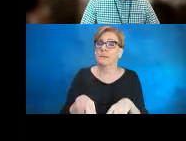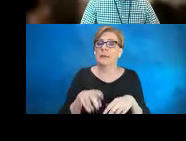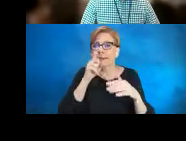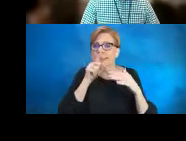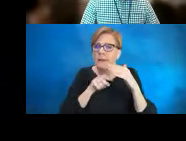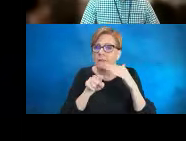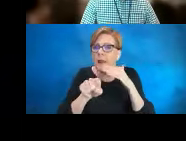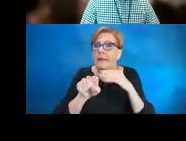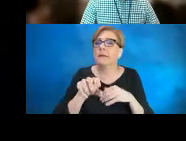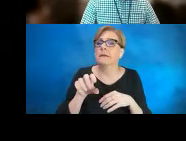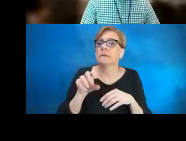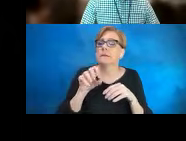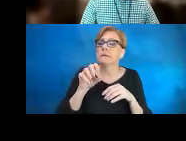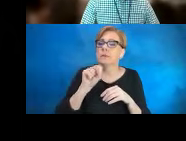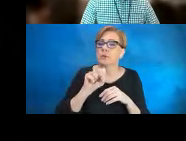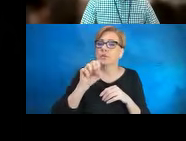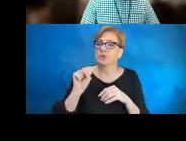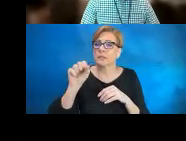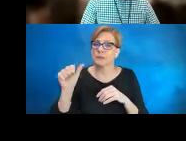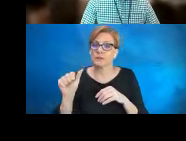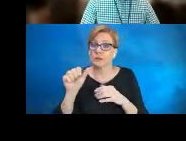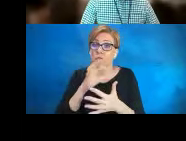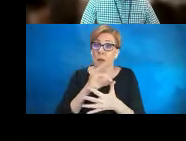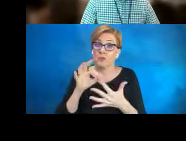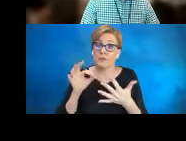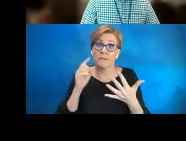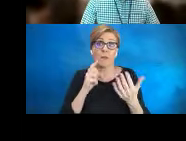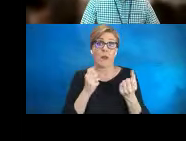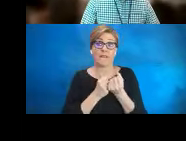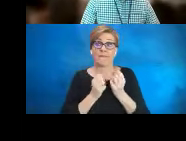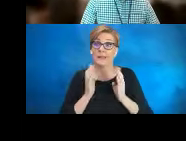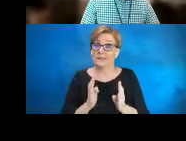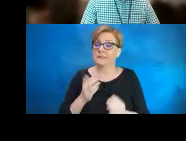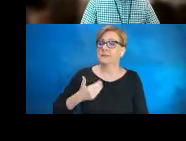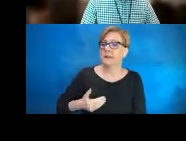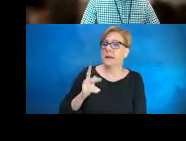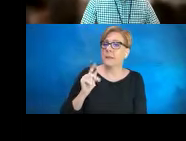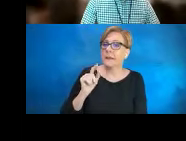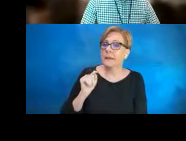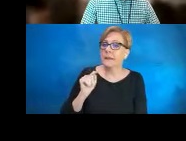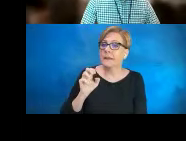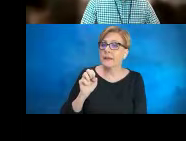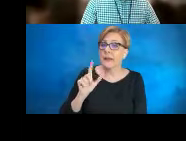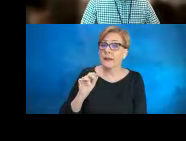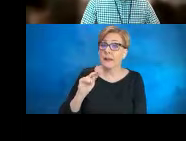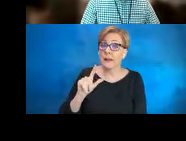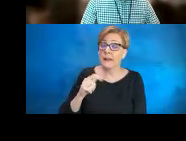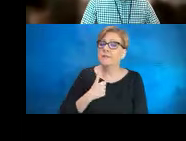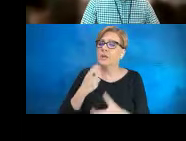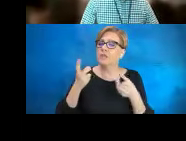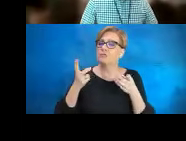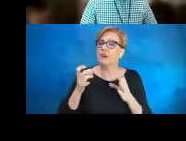Security Administration Options for Advocates. My name is Kate Lang, and I'm the Director of Federal